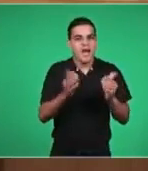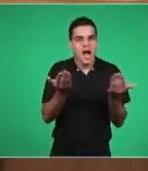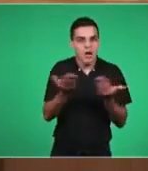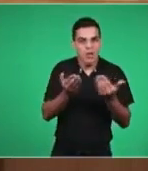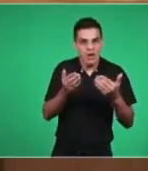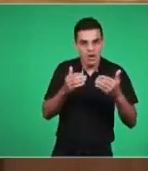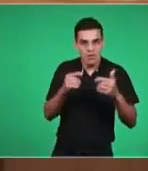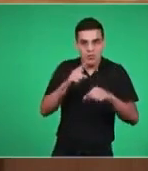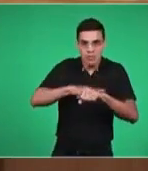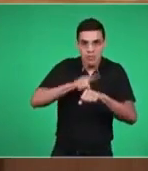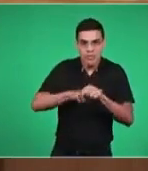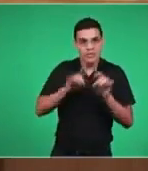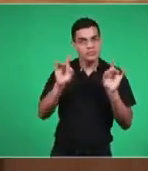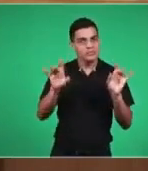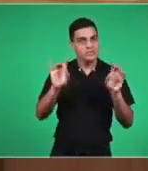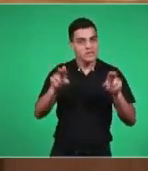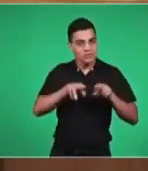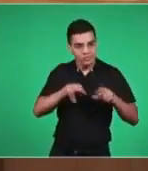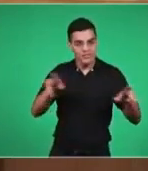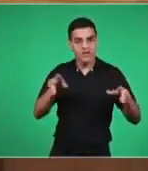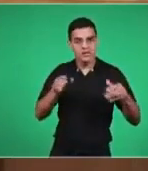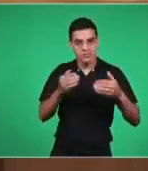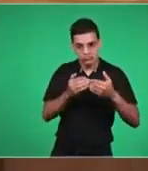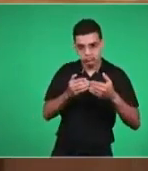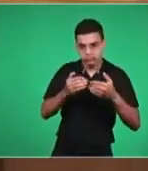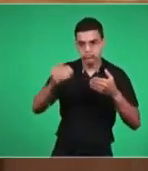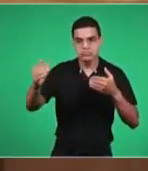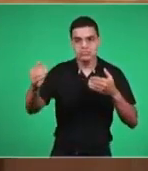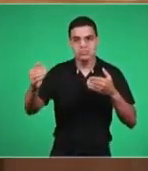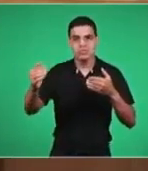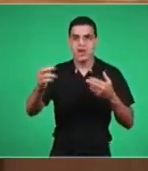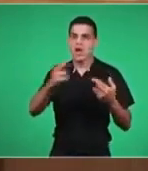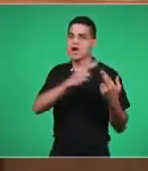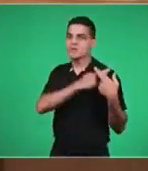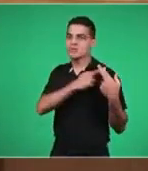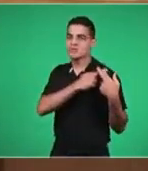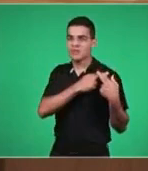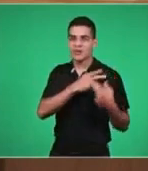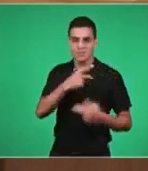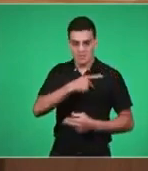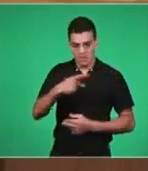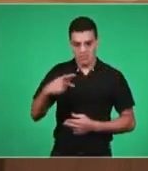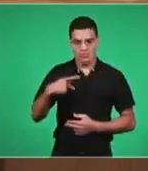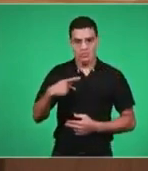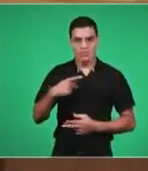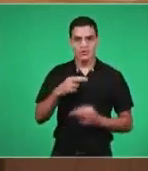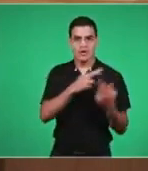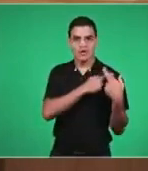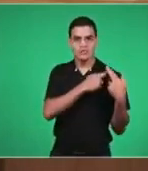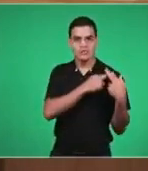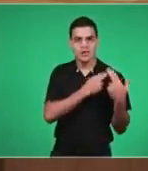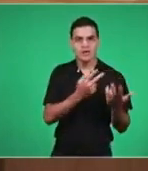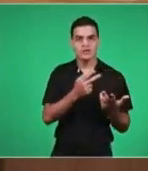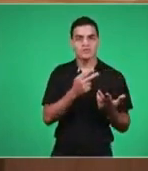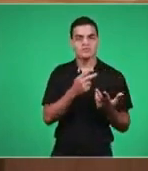But from here on out, the pastor is going to be responsible, the deacons are going to be responsible.